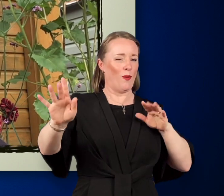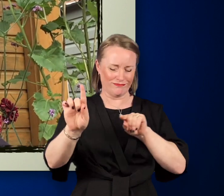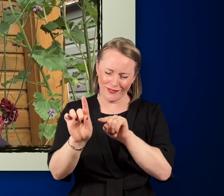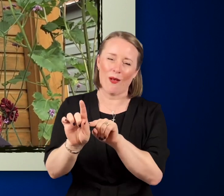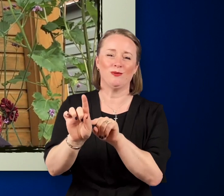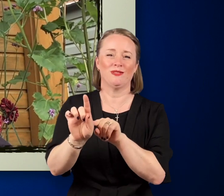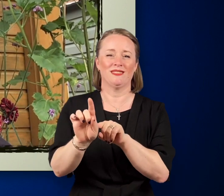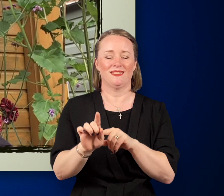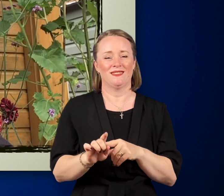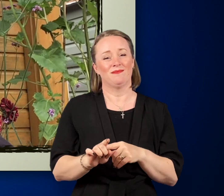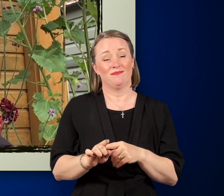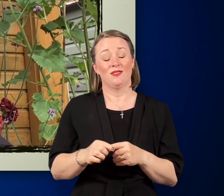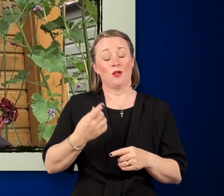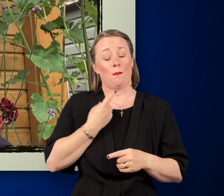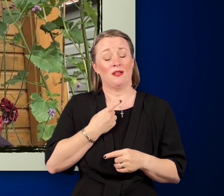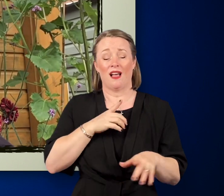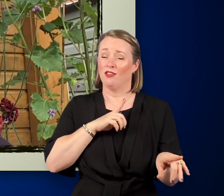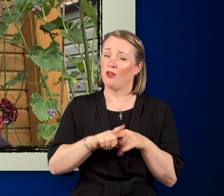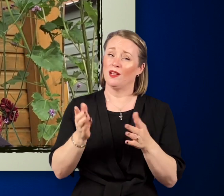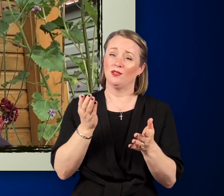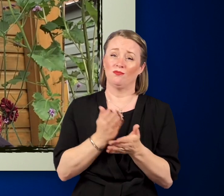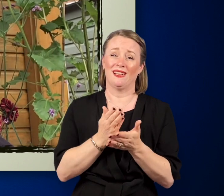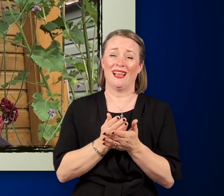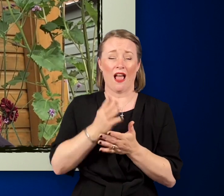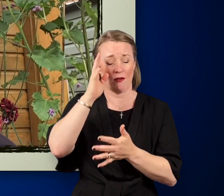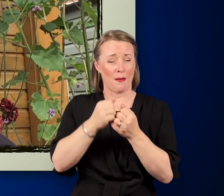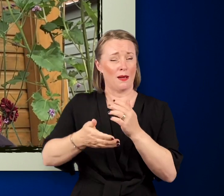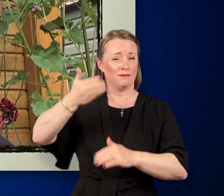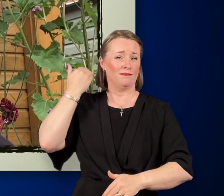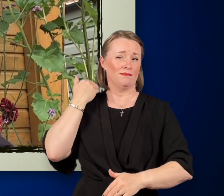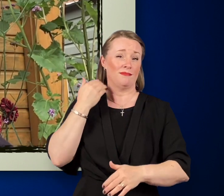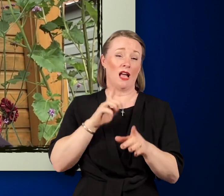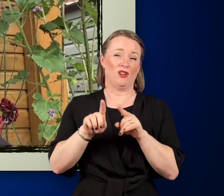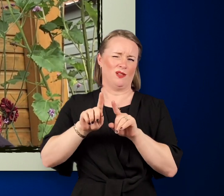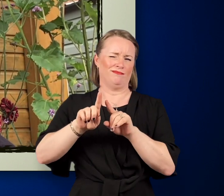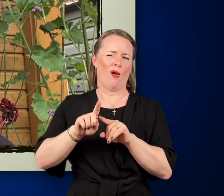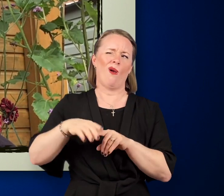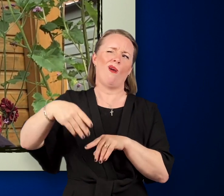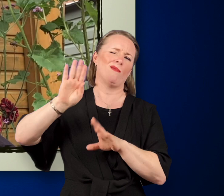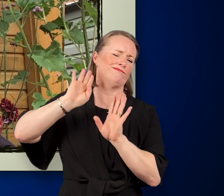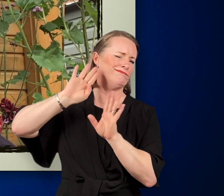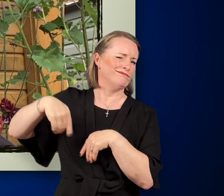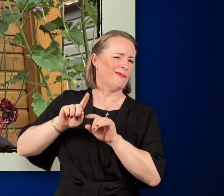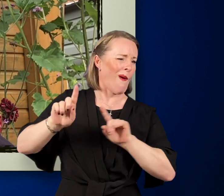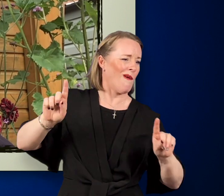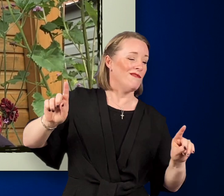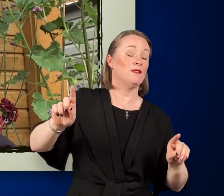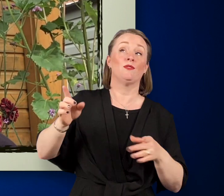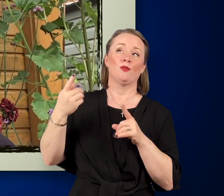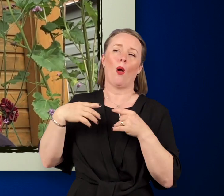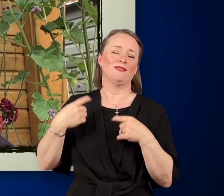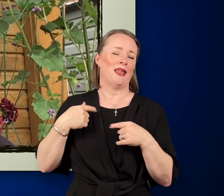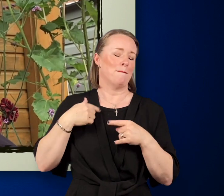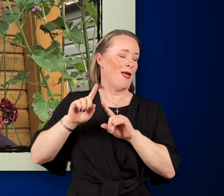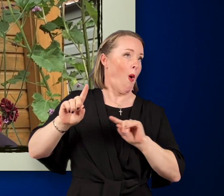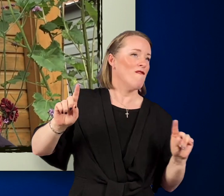about 12 months, I tried to walk away from God, be my own man. God wouldn't let me go. And